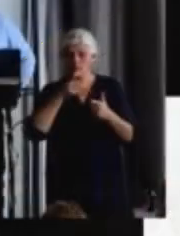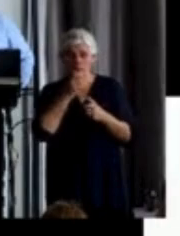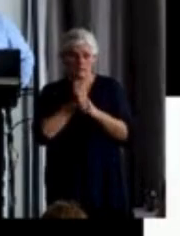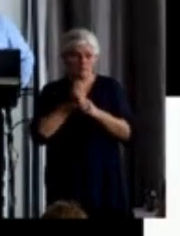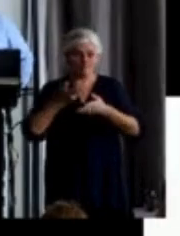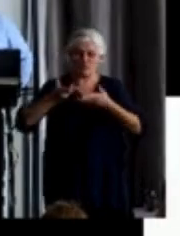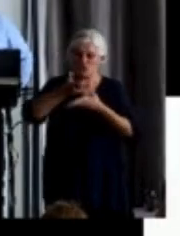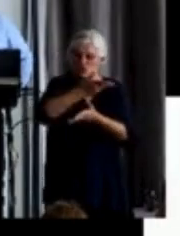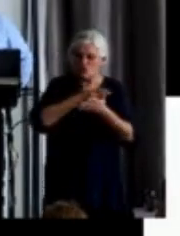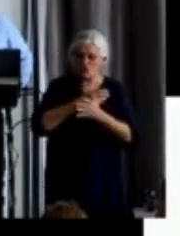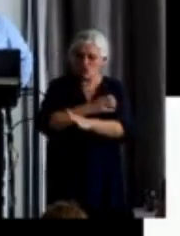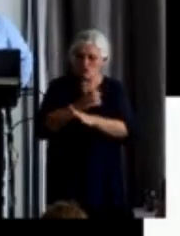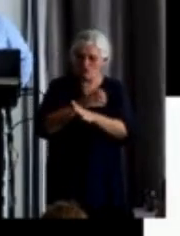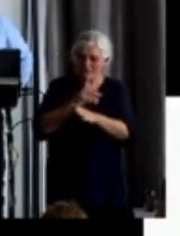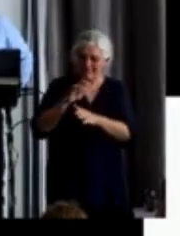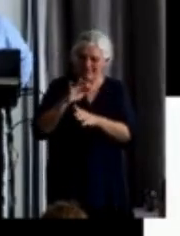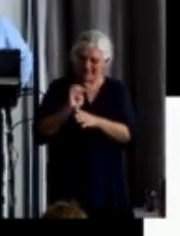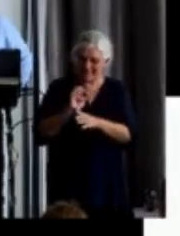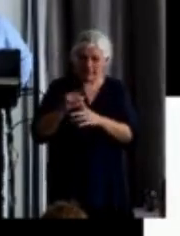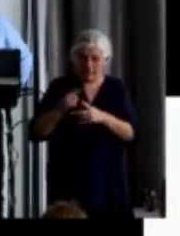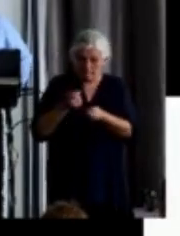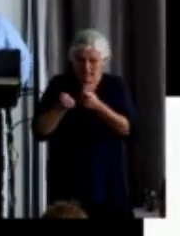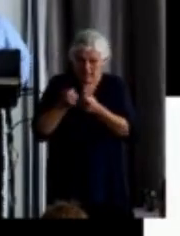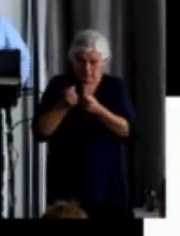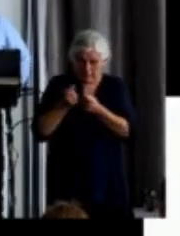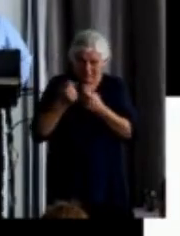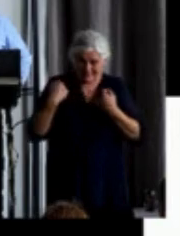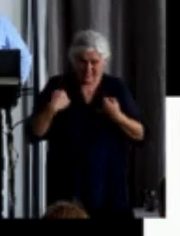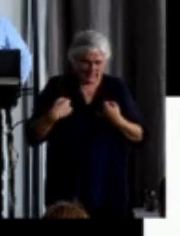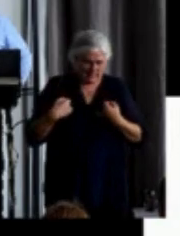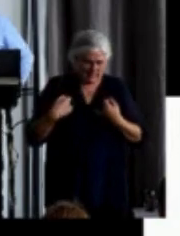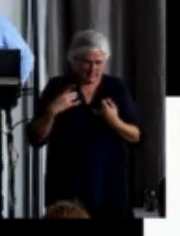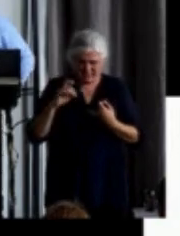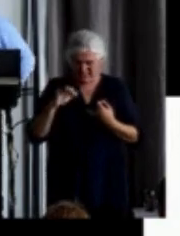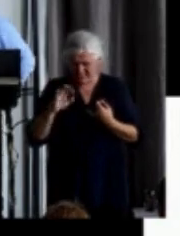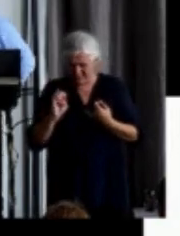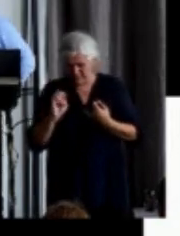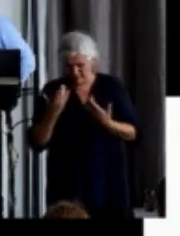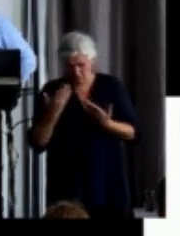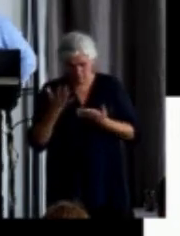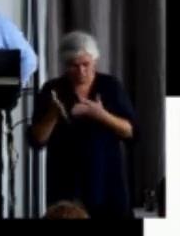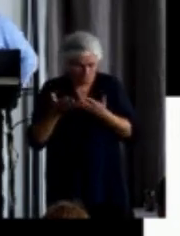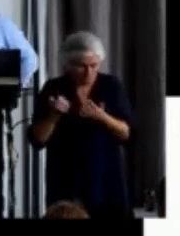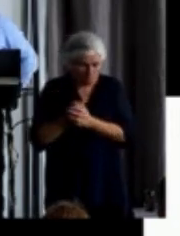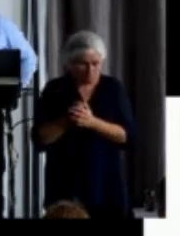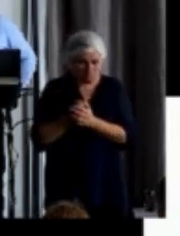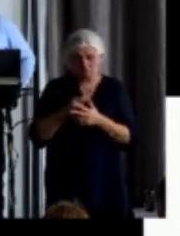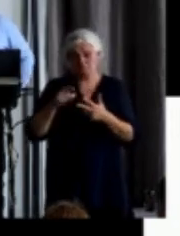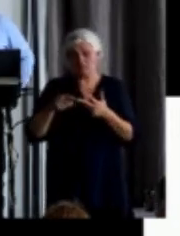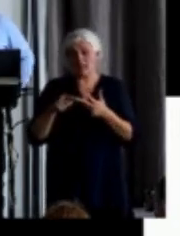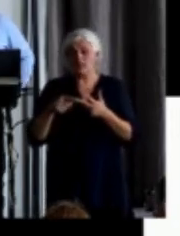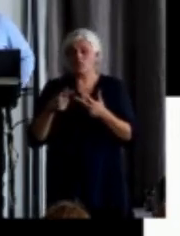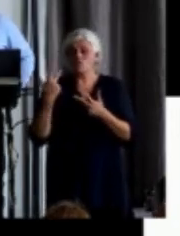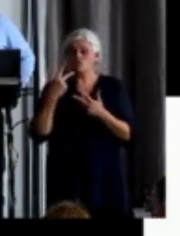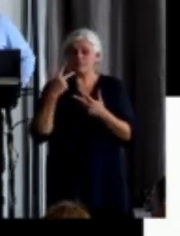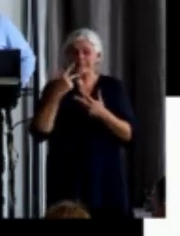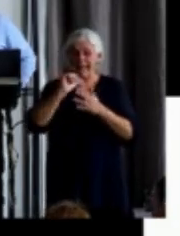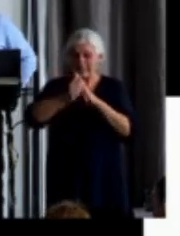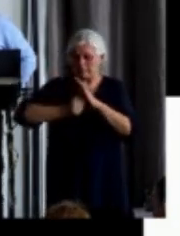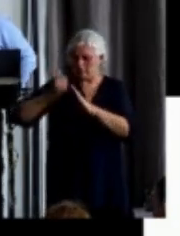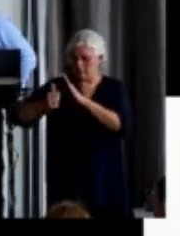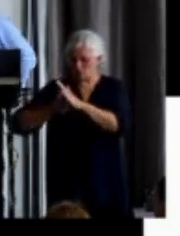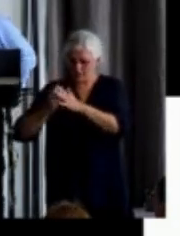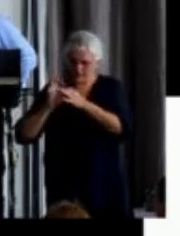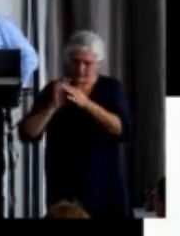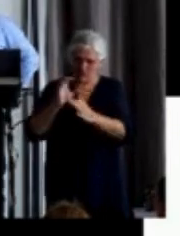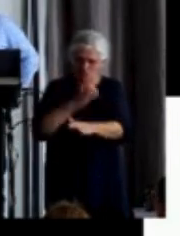discussion on chronic disease and chronic disease management. Then I'm going to present 3 experiences of chronic disease, and